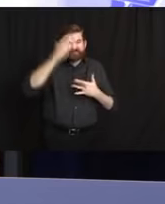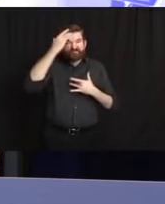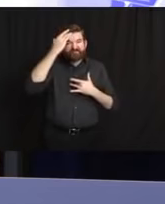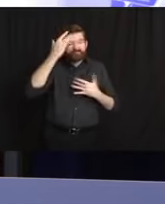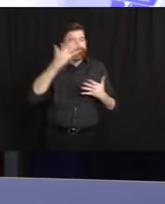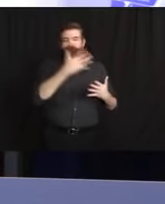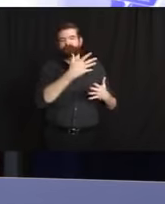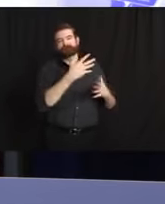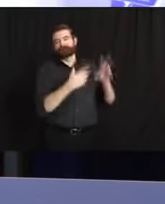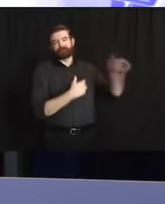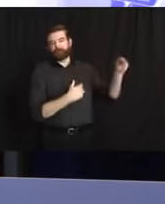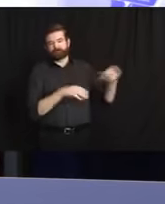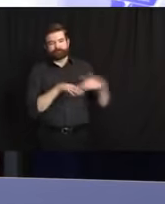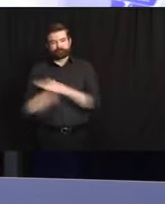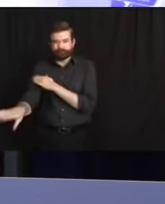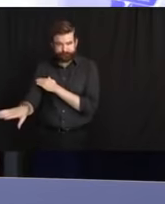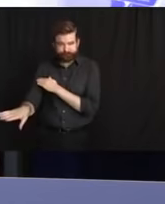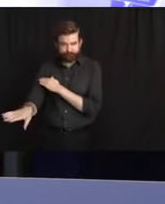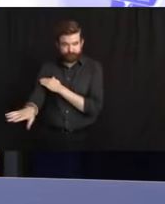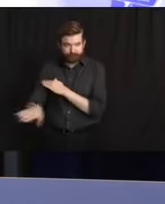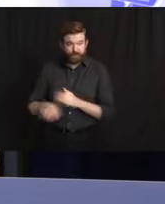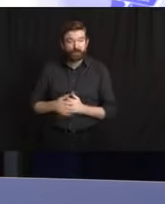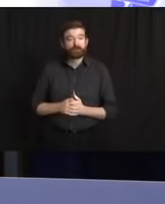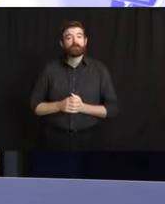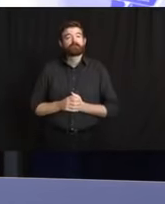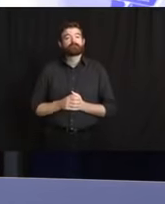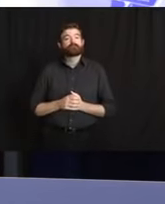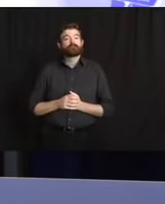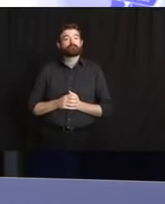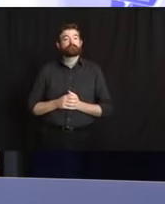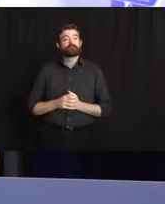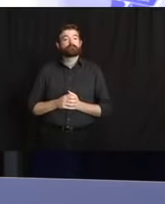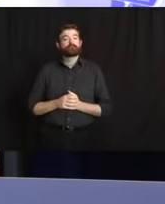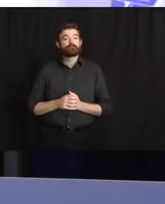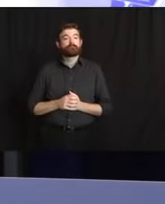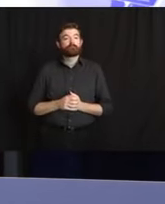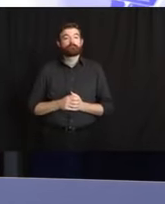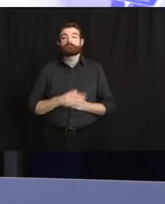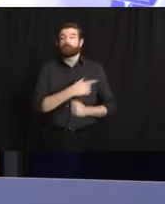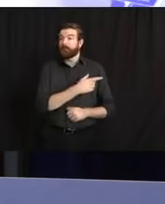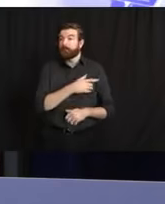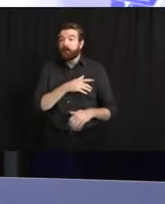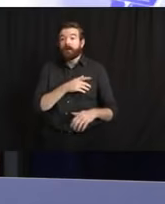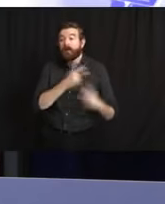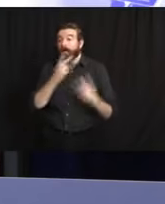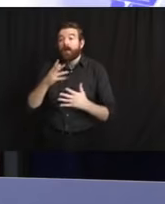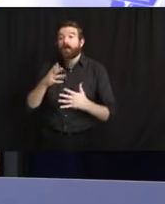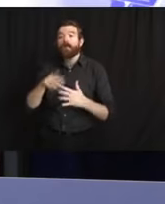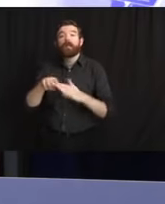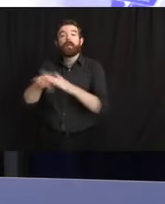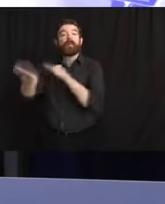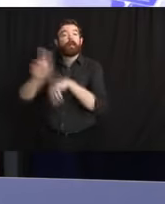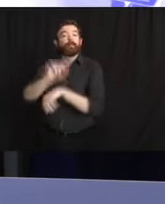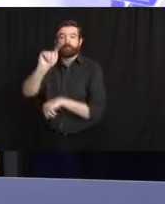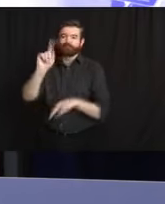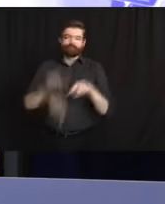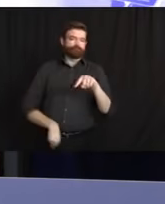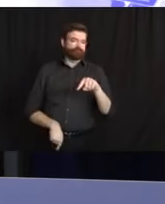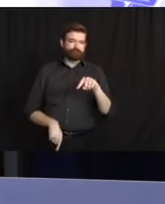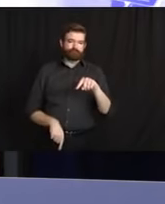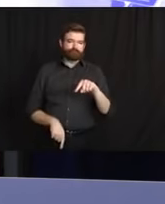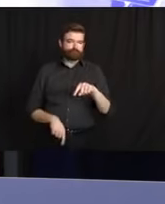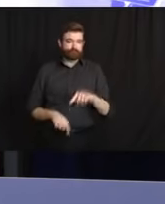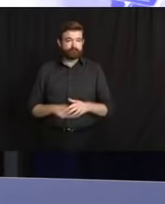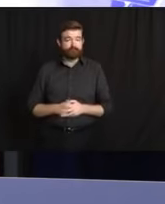the reception area of the facilities, and restrooms will not be available to them. When staff